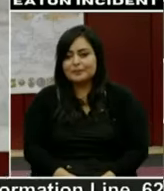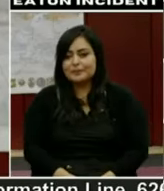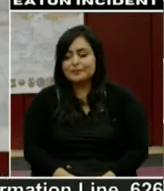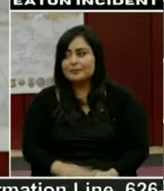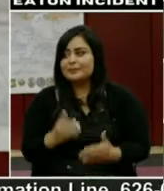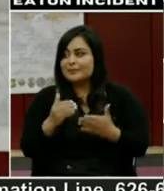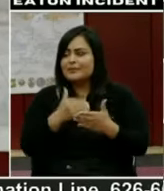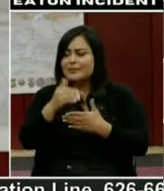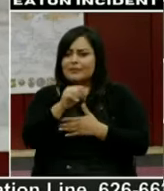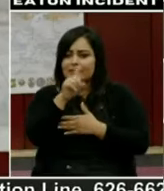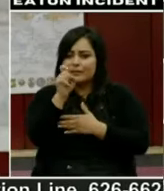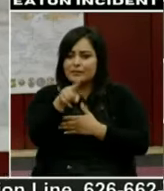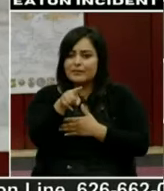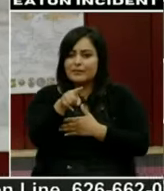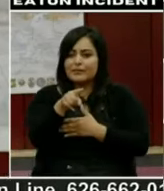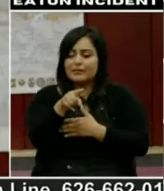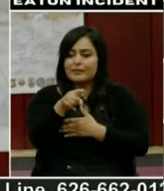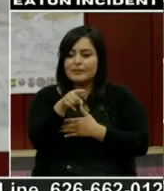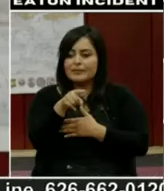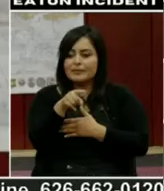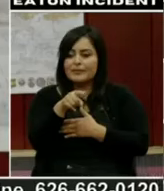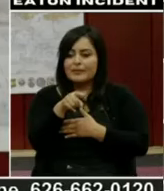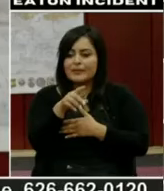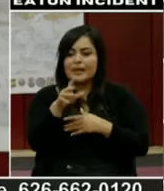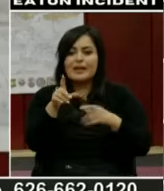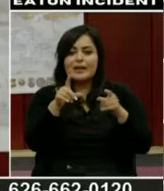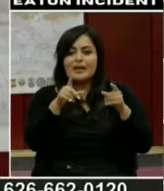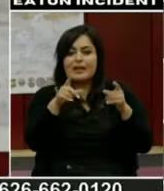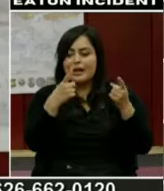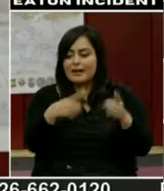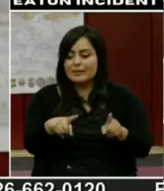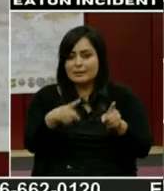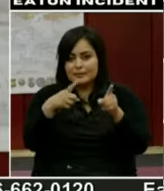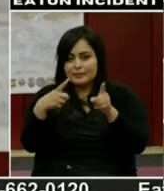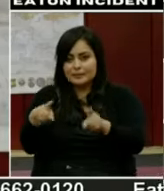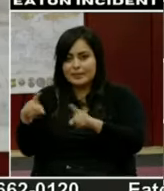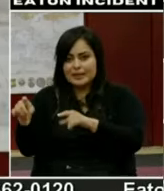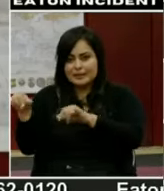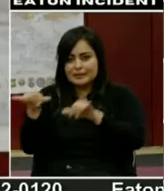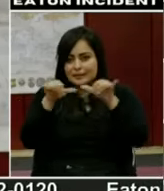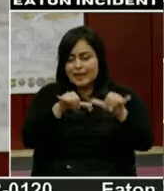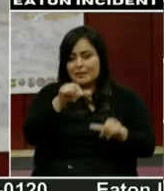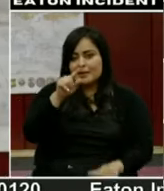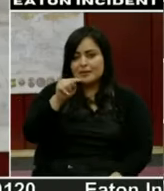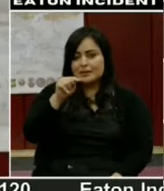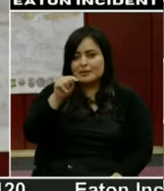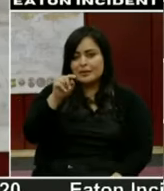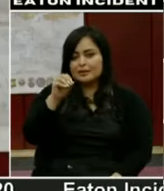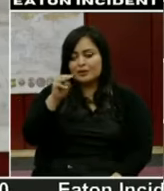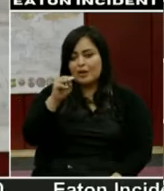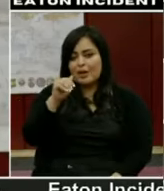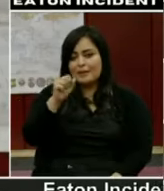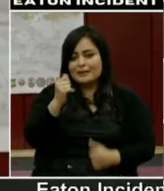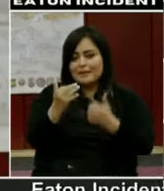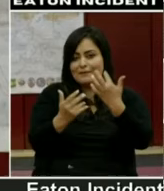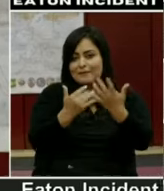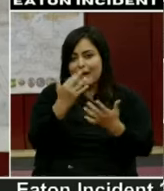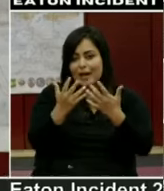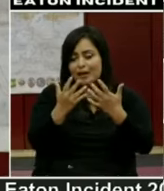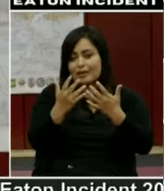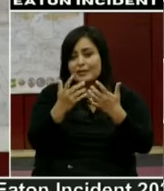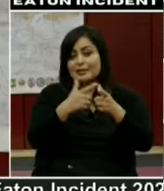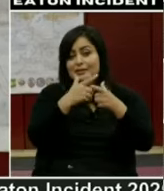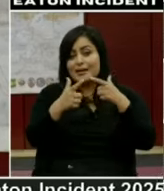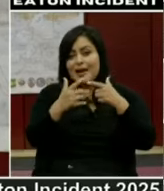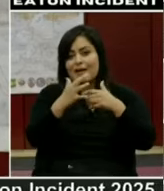Next question I had is, given the incident is similar to the Thomas fire that had mudslides immediately following, what